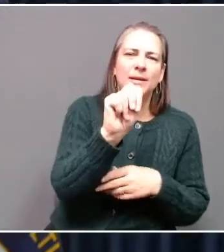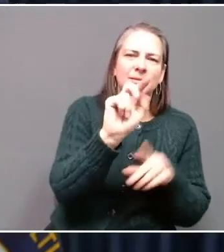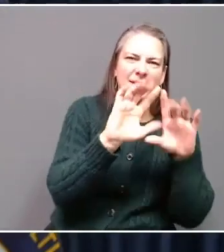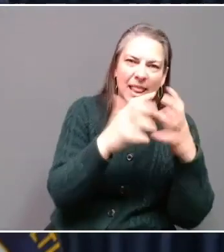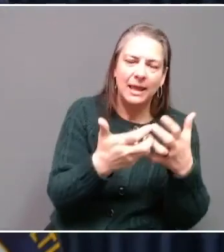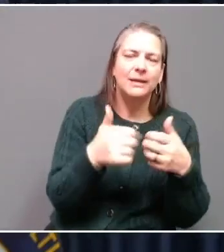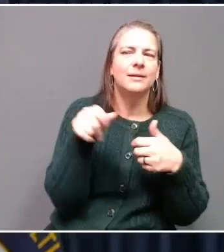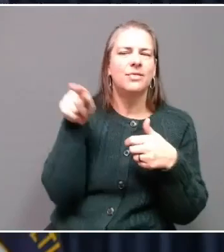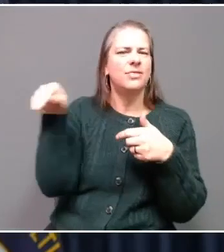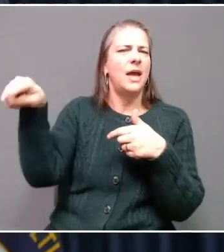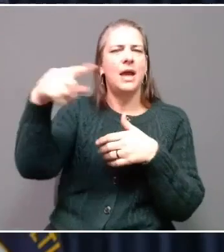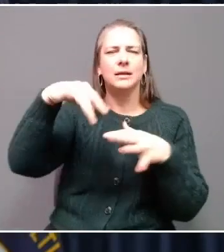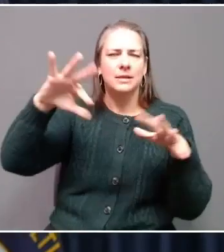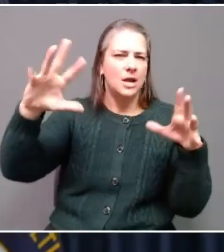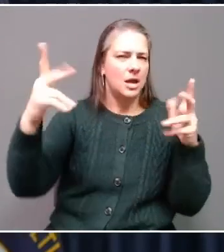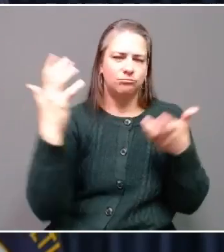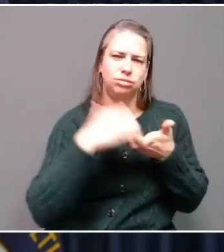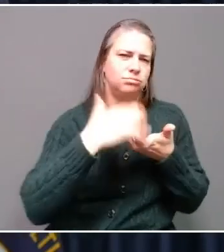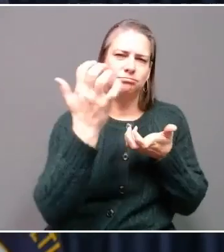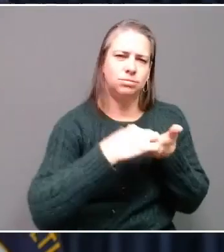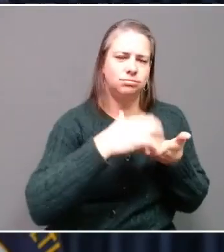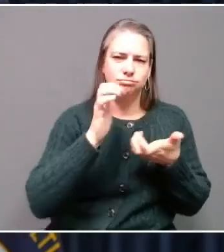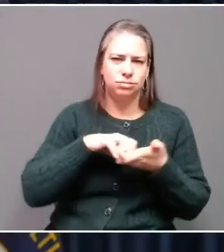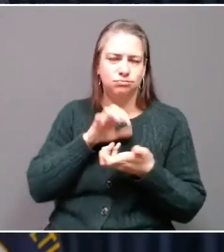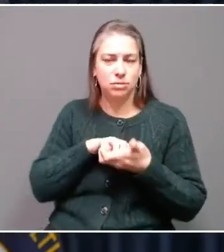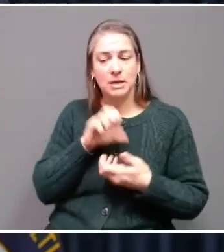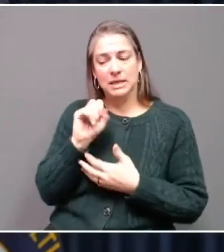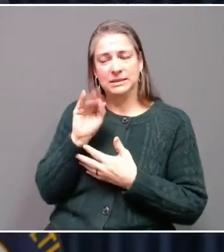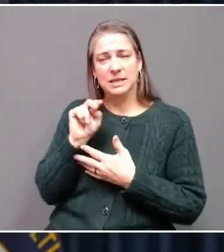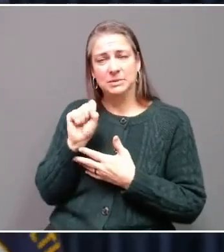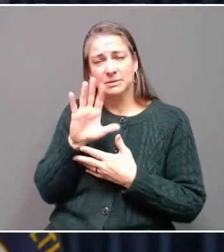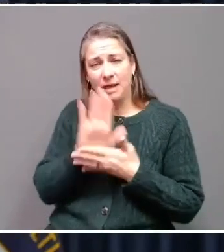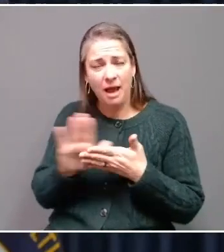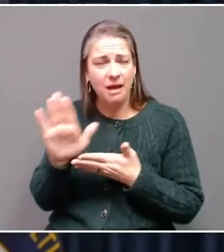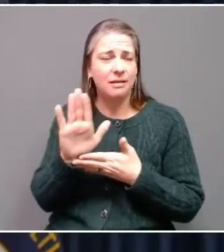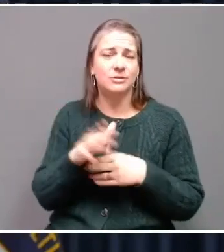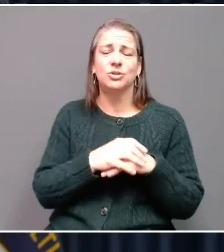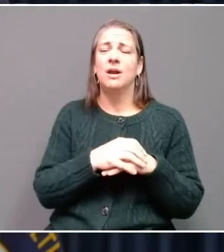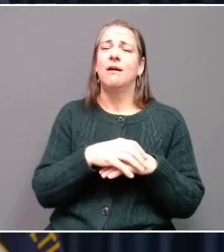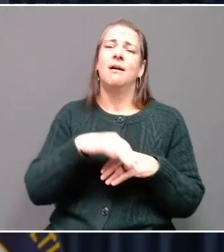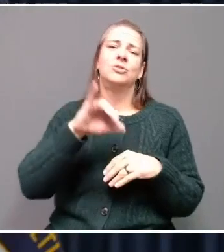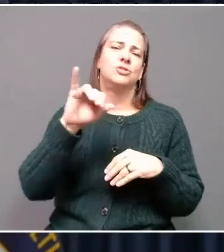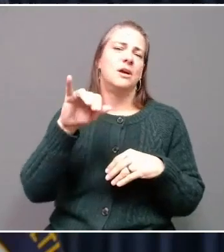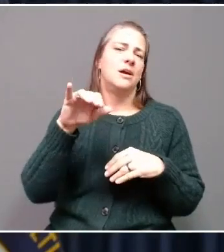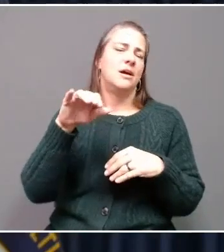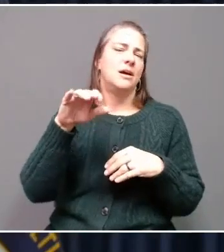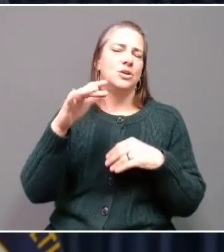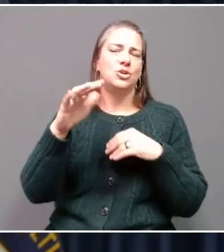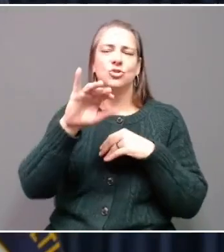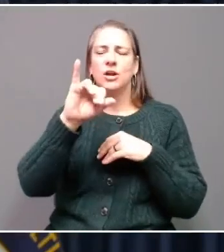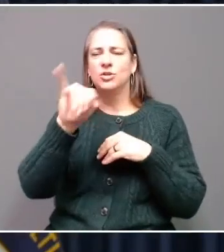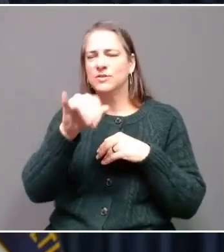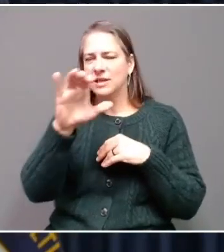went to be the new head of the Urban League. Simmons College, Jefferson Community and Technical College, and Kentuckiana Works College Access